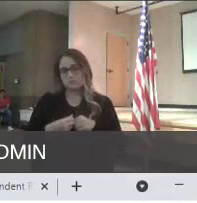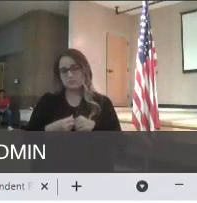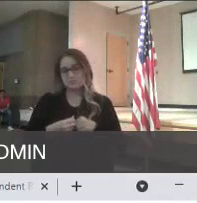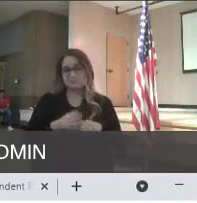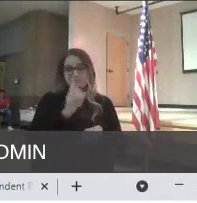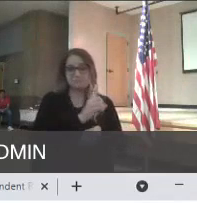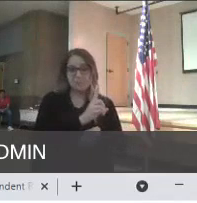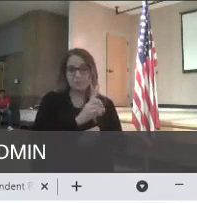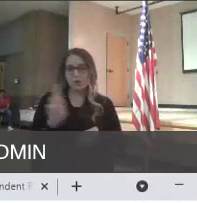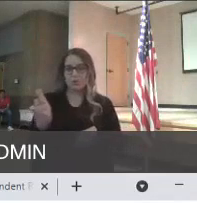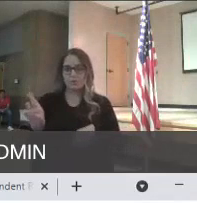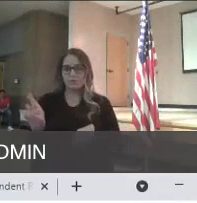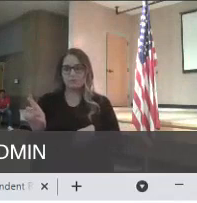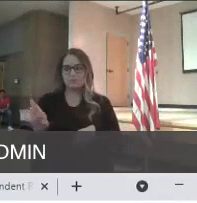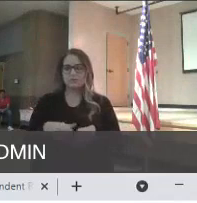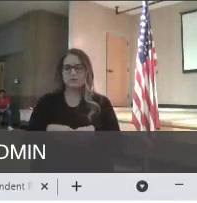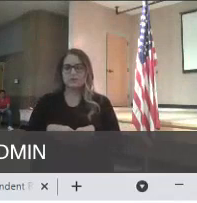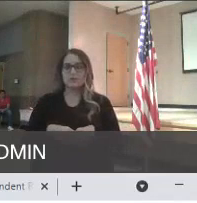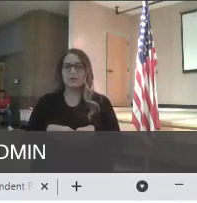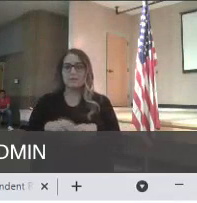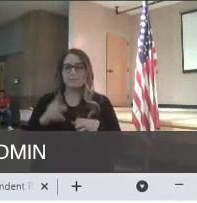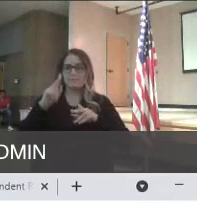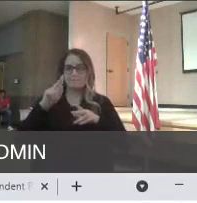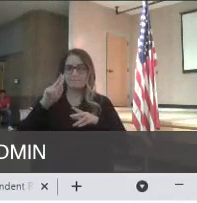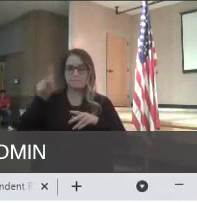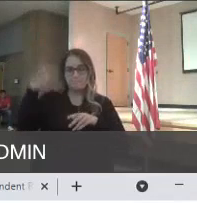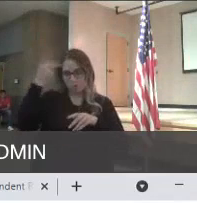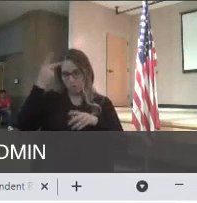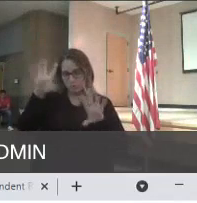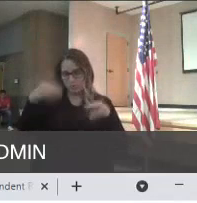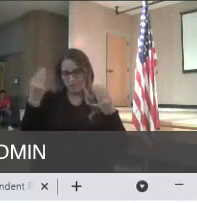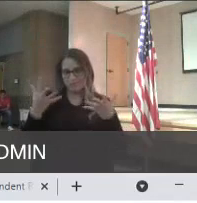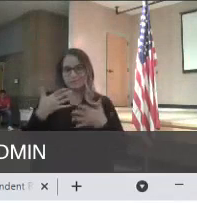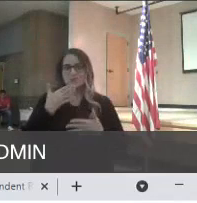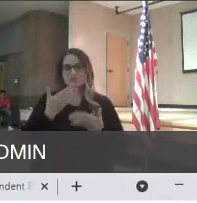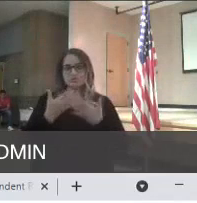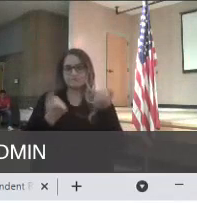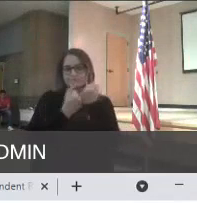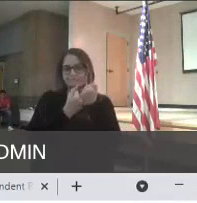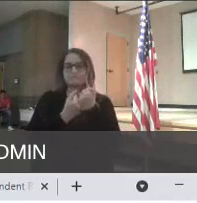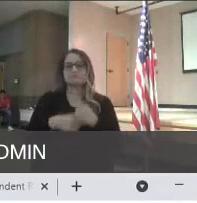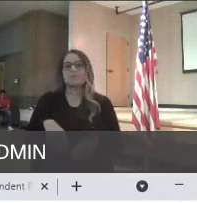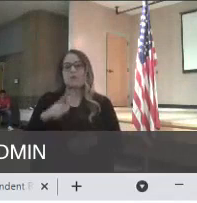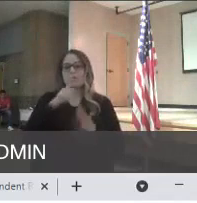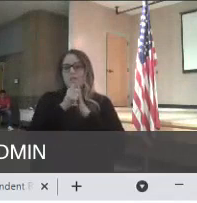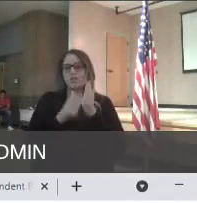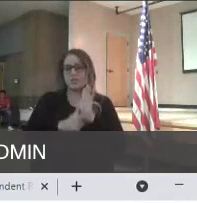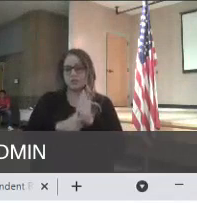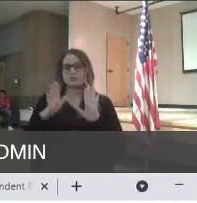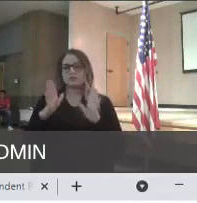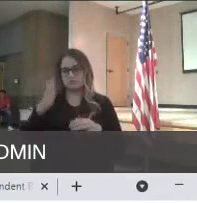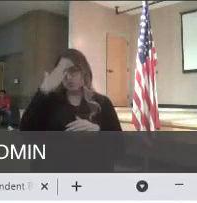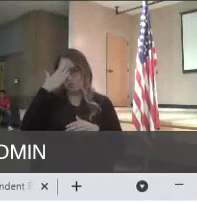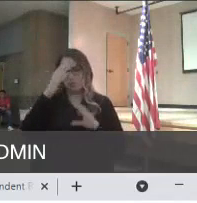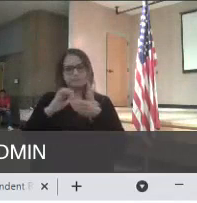Democrat and Republican Party. It gives a great voice for us, and our legislators have been known to work extremely